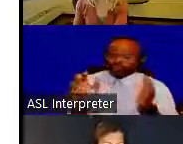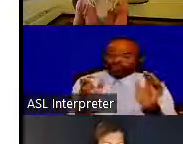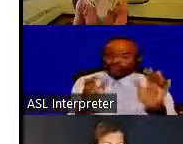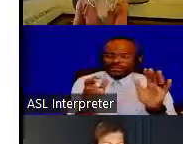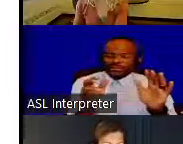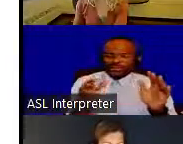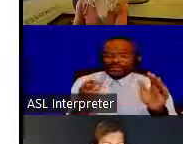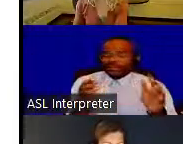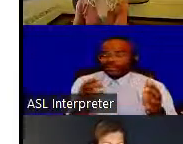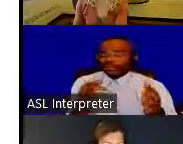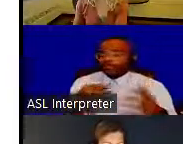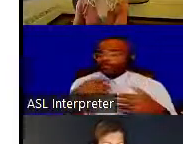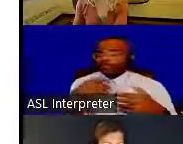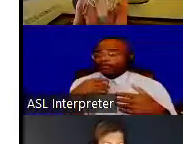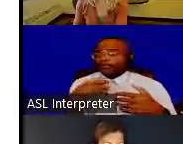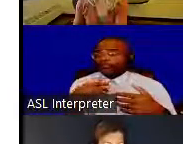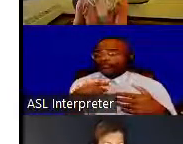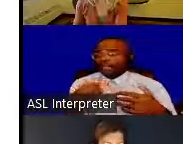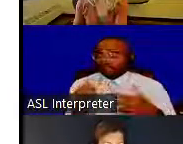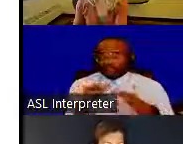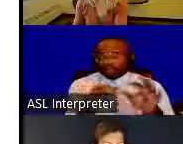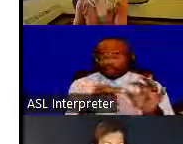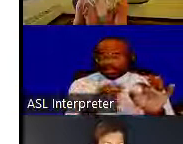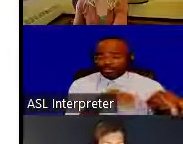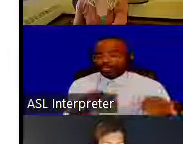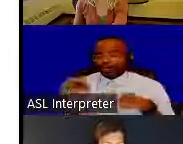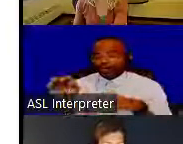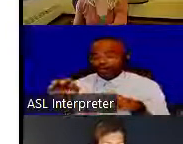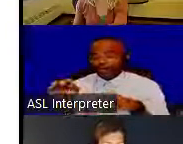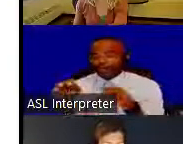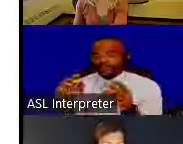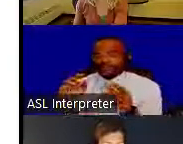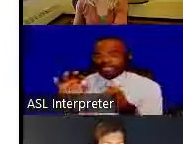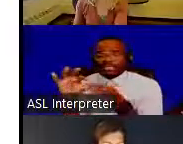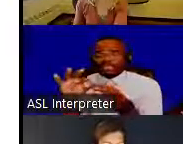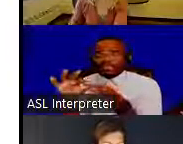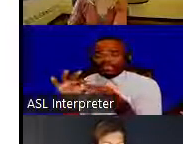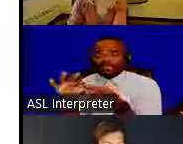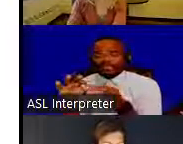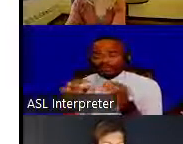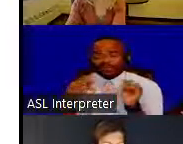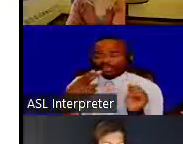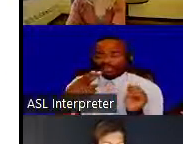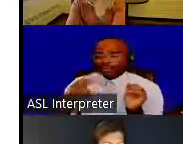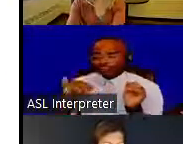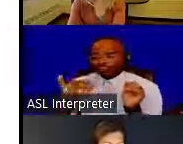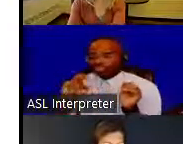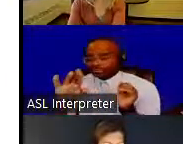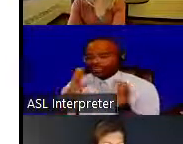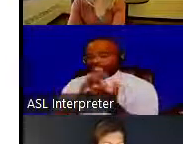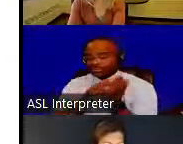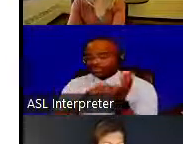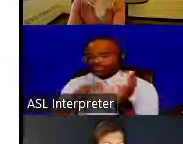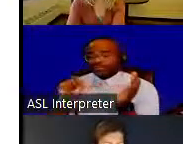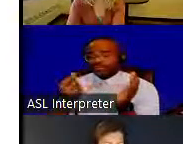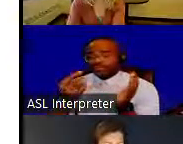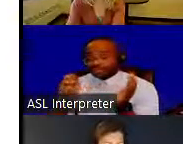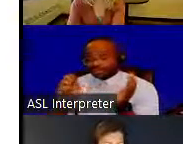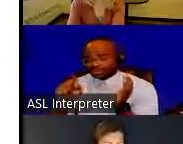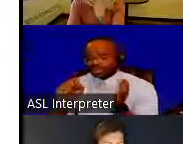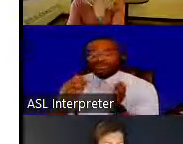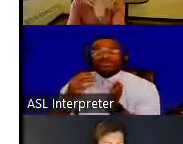and perhaps connection and hybridization of species. There are certain situations where you want